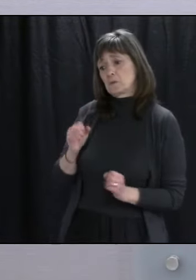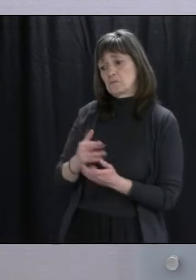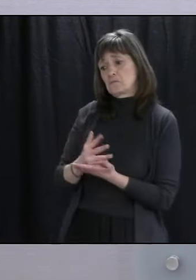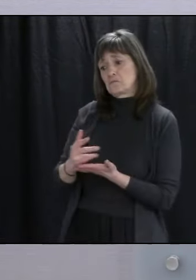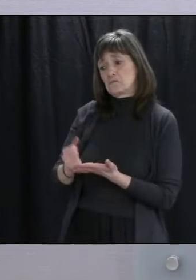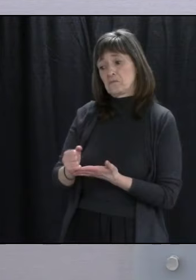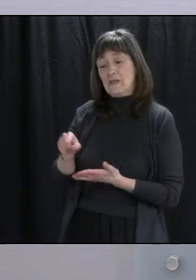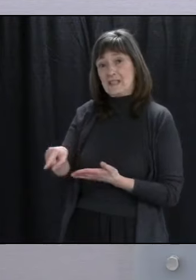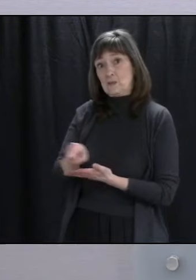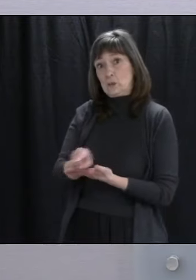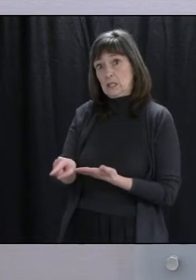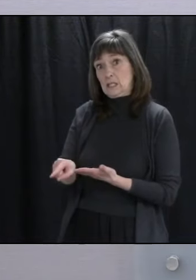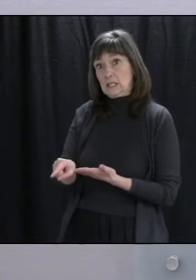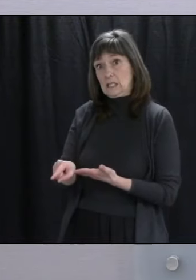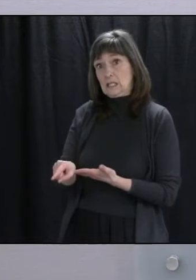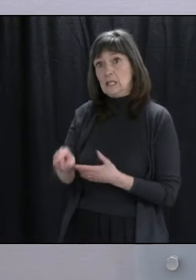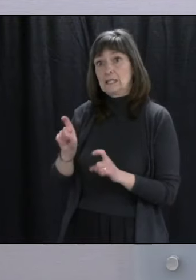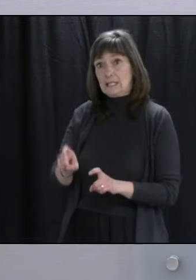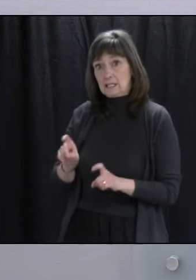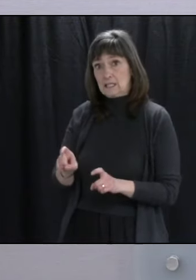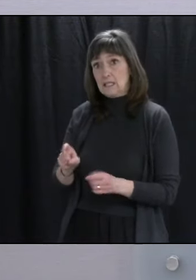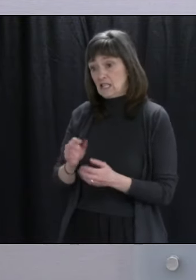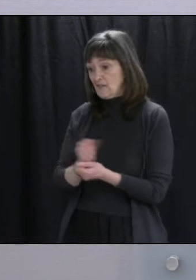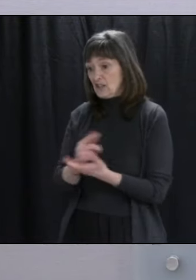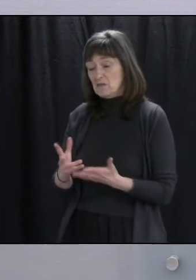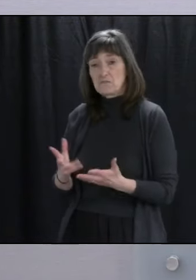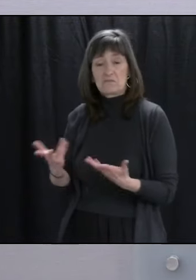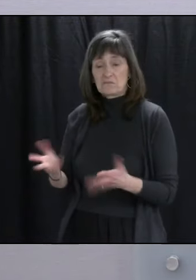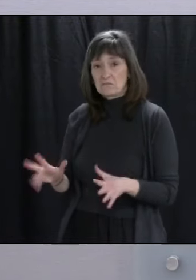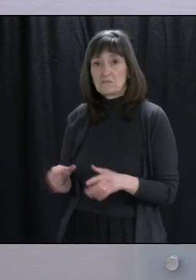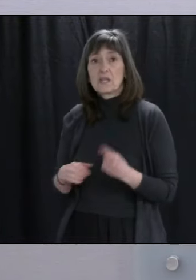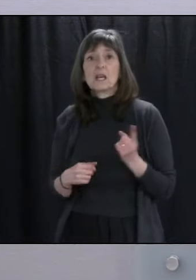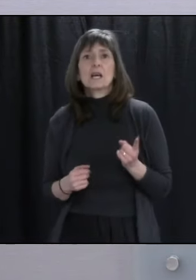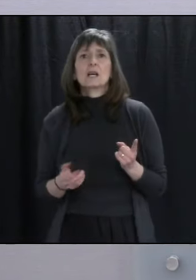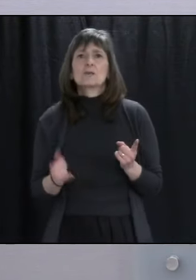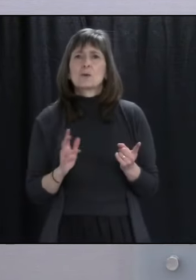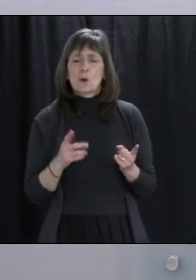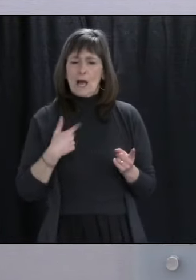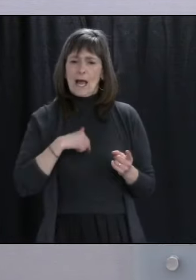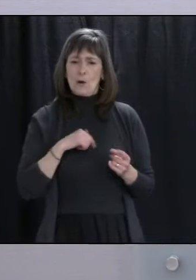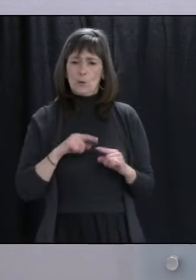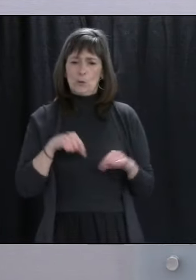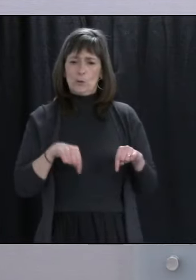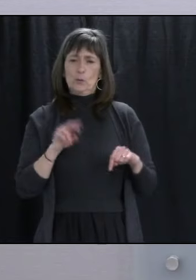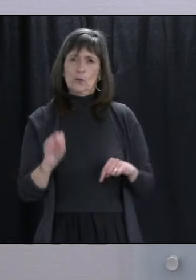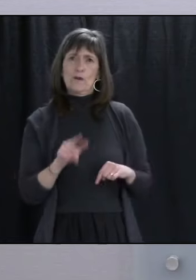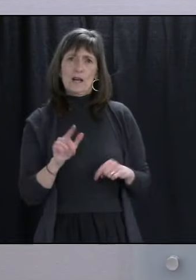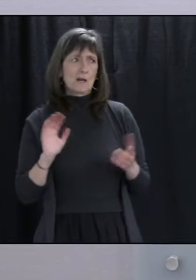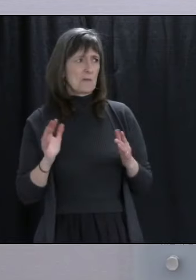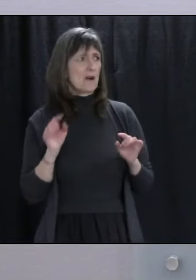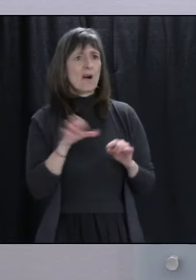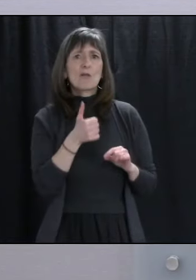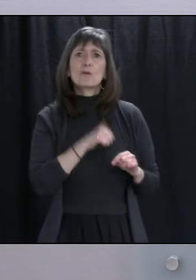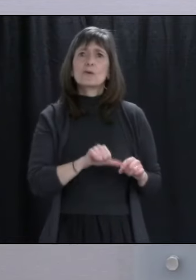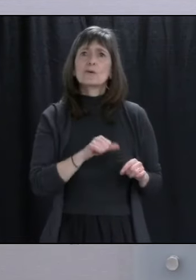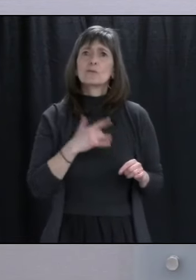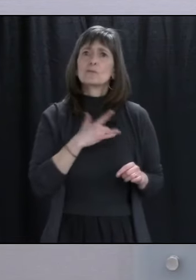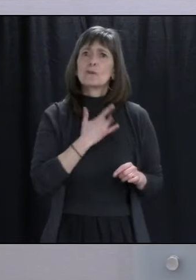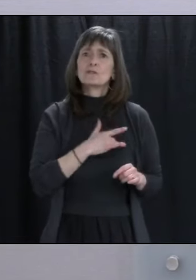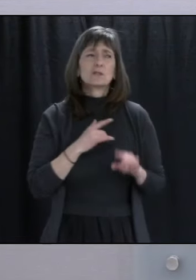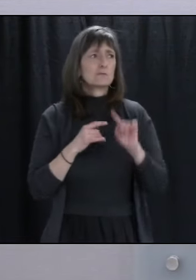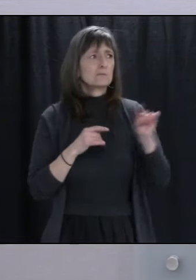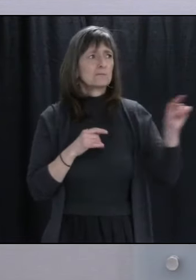toward the end of the week. How do we compare on the PPE front, and especially if we're talking about not being able to even provide